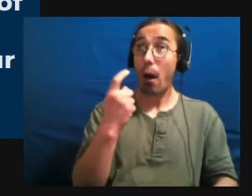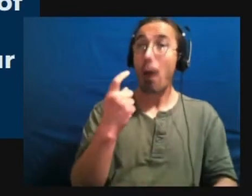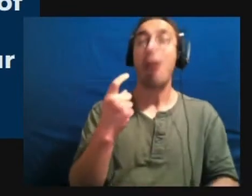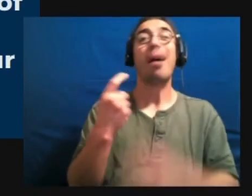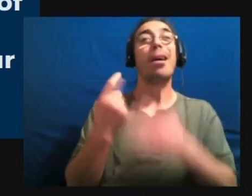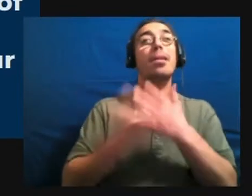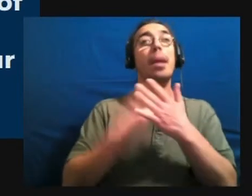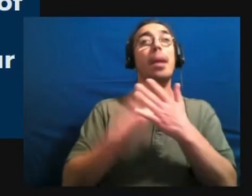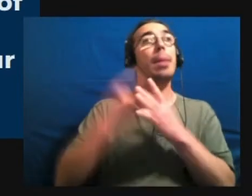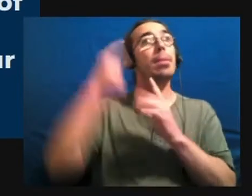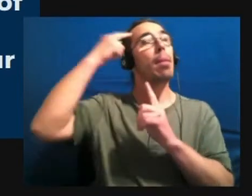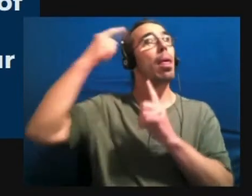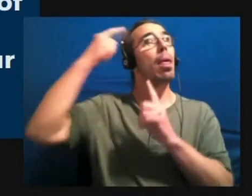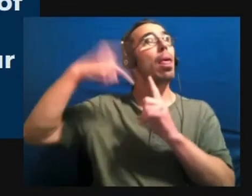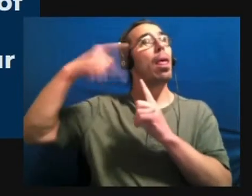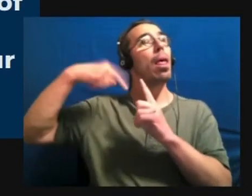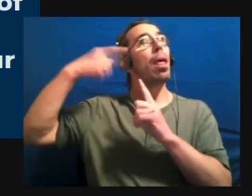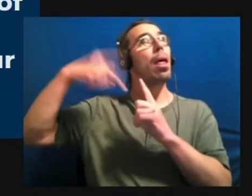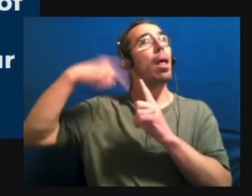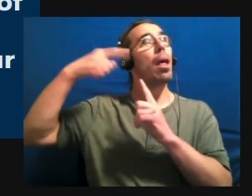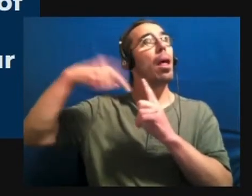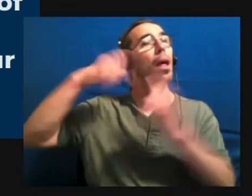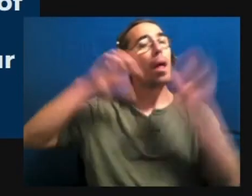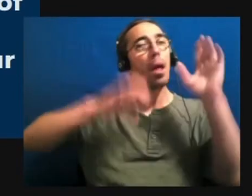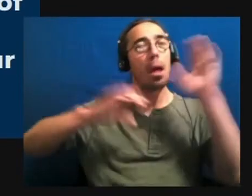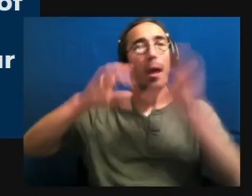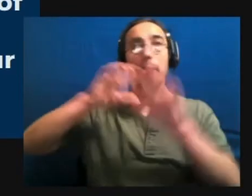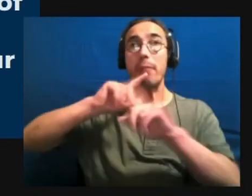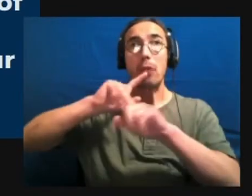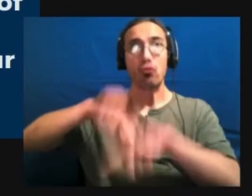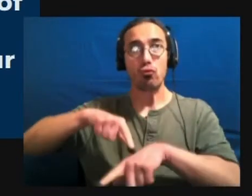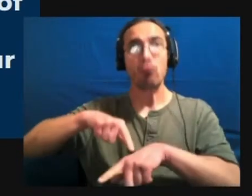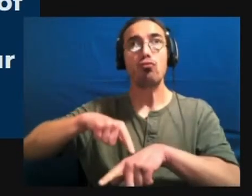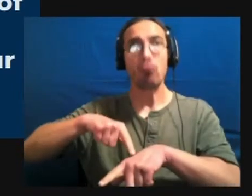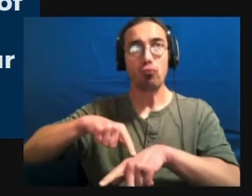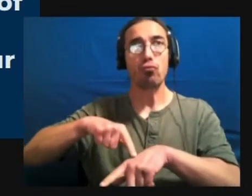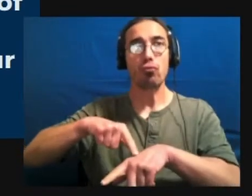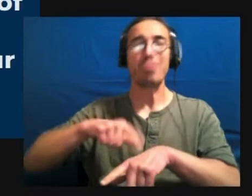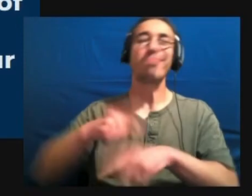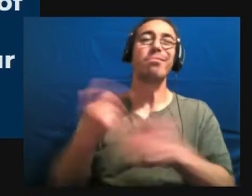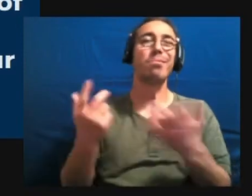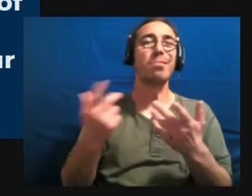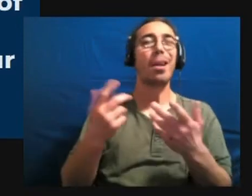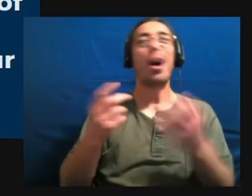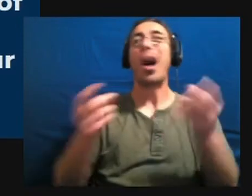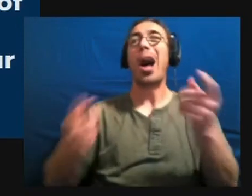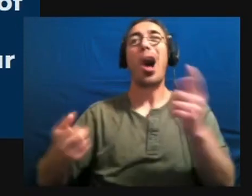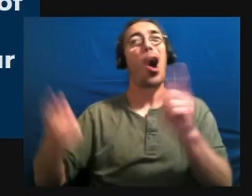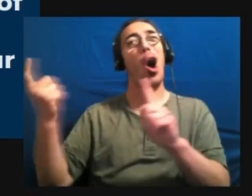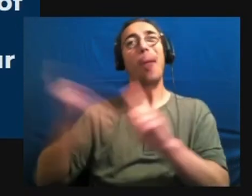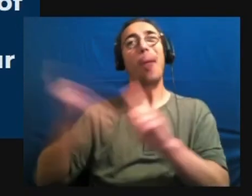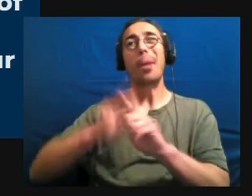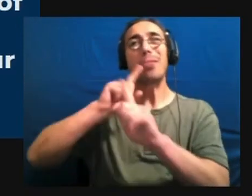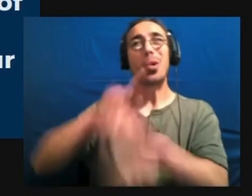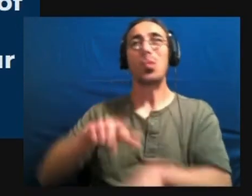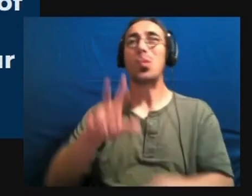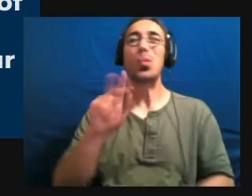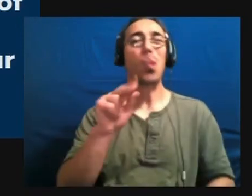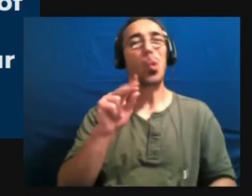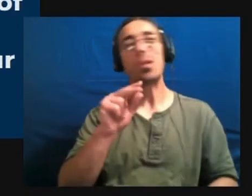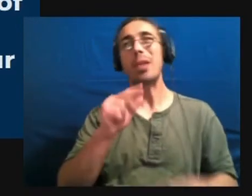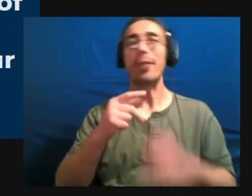internal warehouse and get all that information manually. It doesn't happen automatically for me. It's a conscious